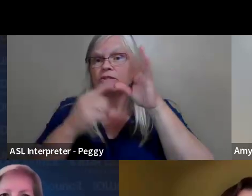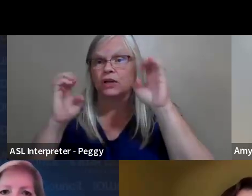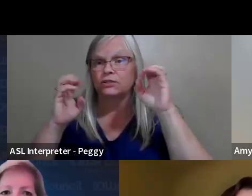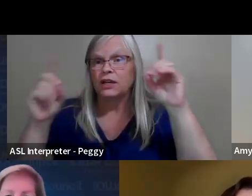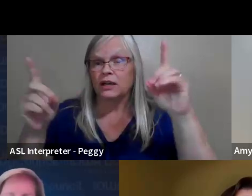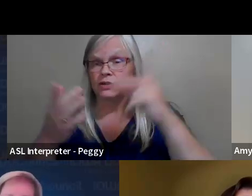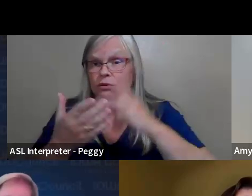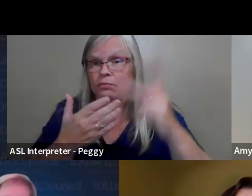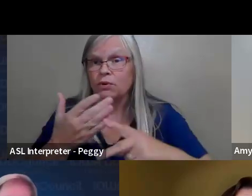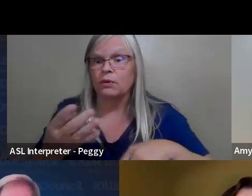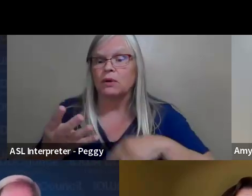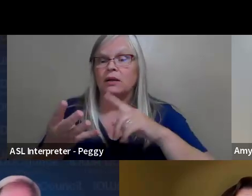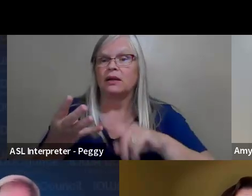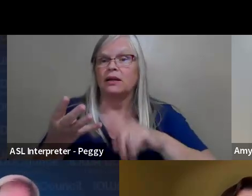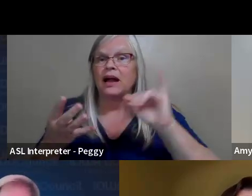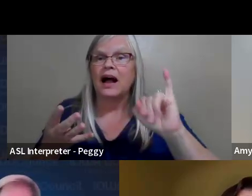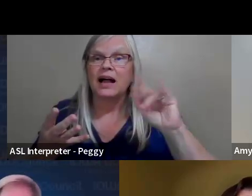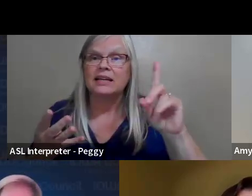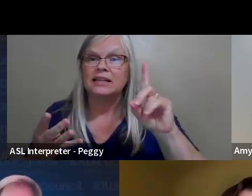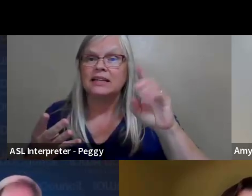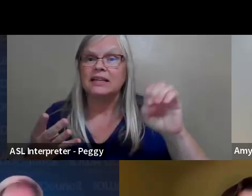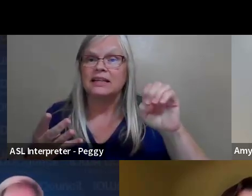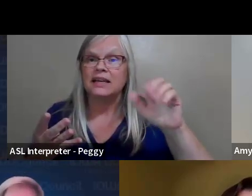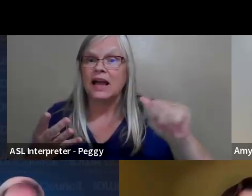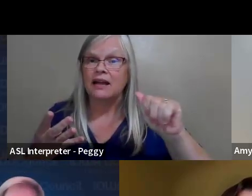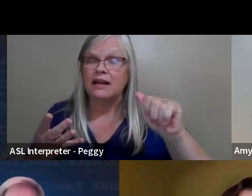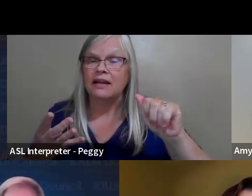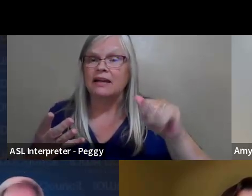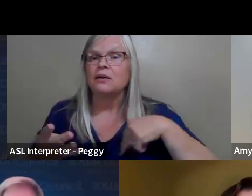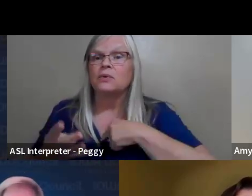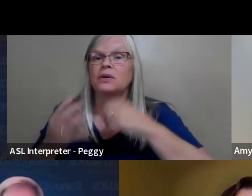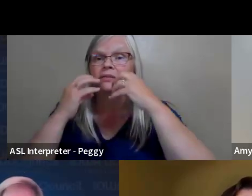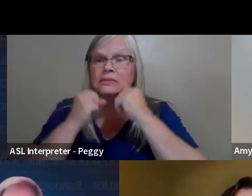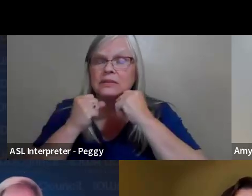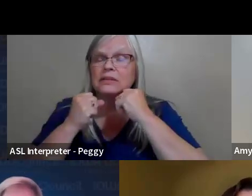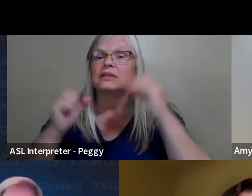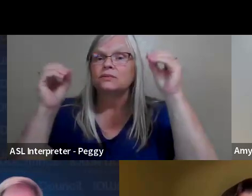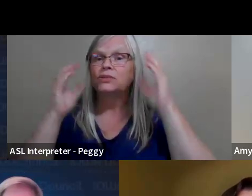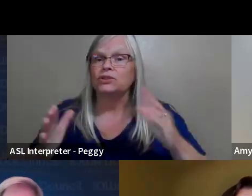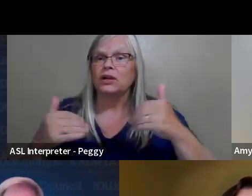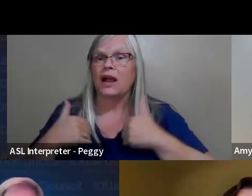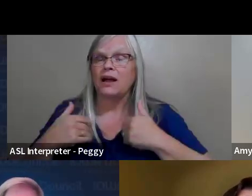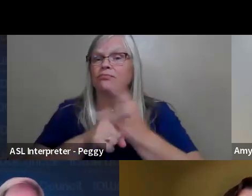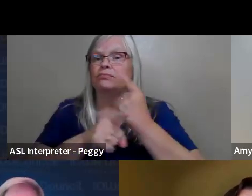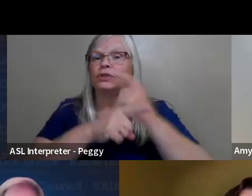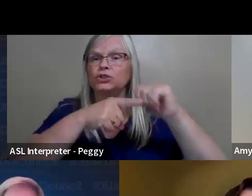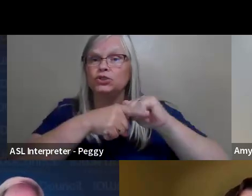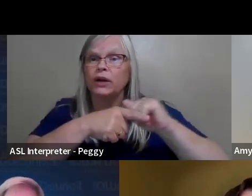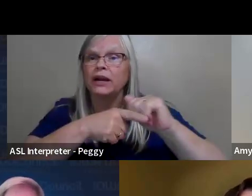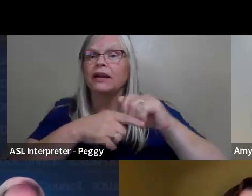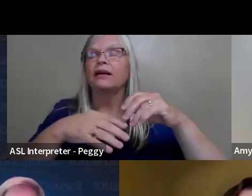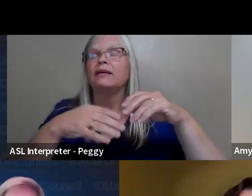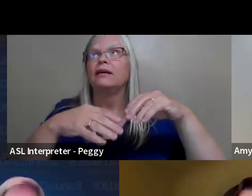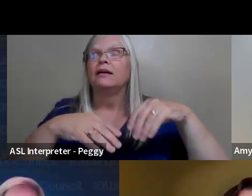Programming and the IDEA titles that we care about so that teachers have training and access and students